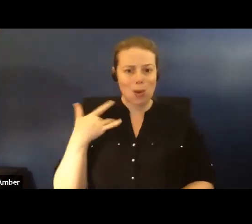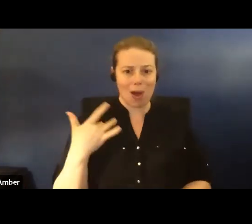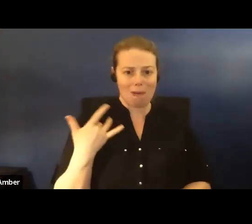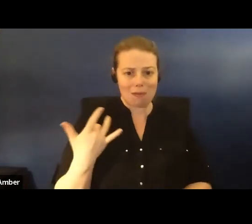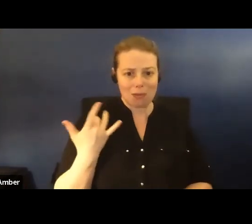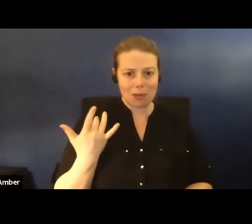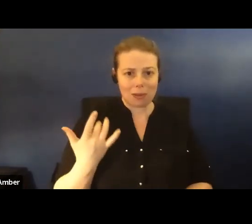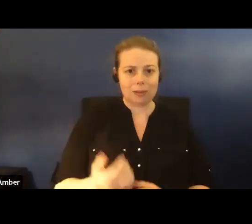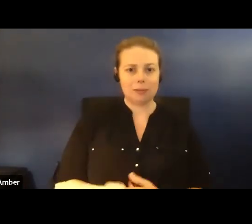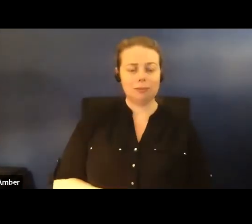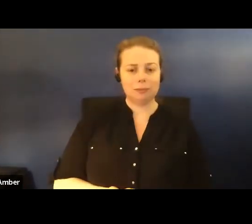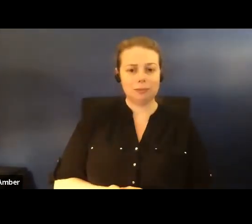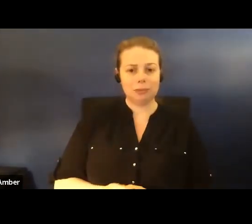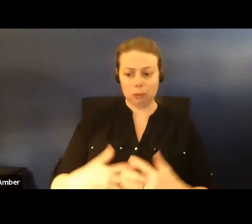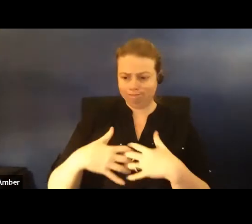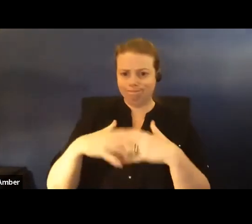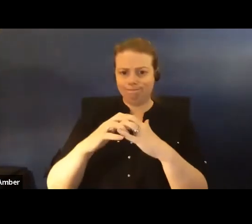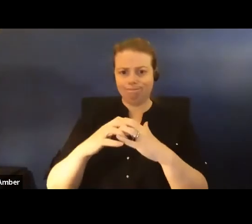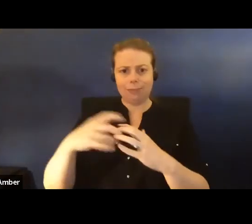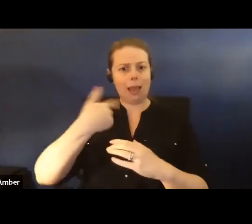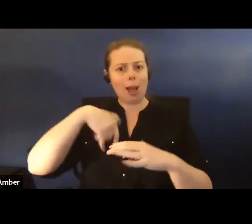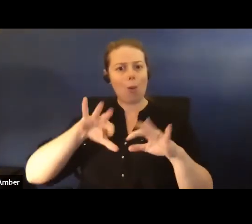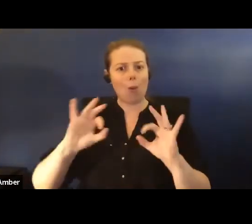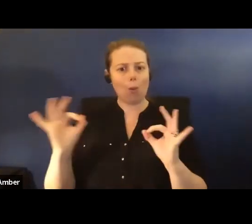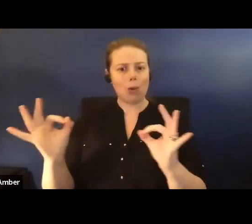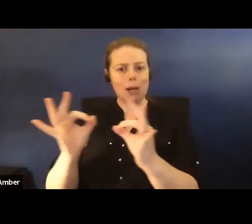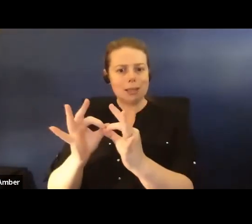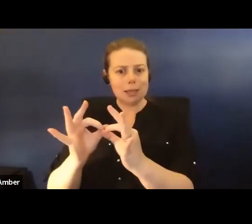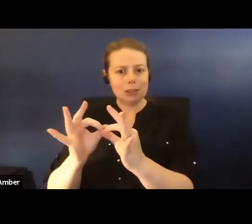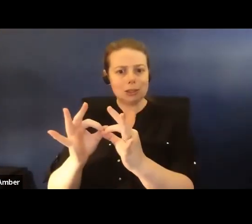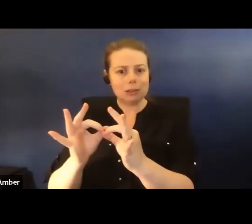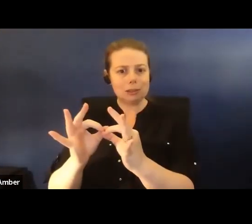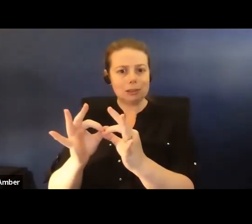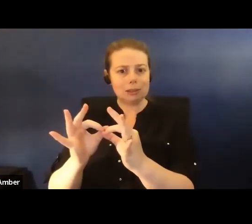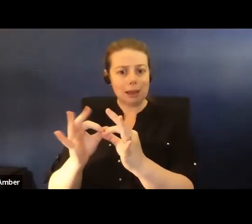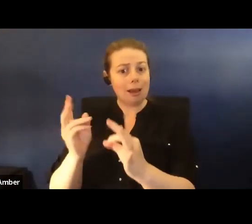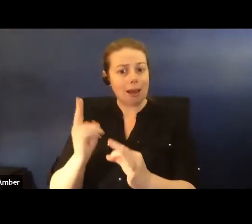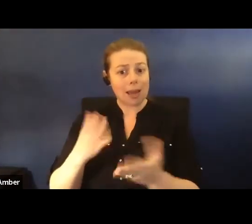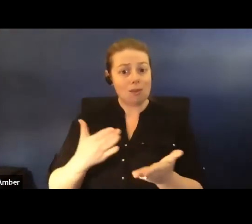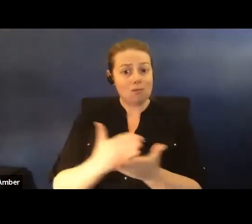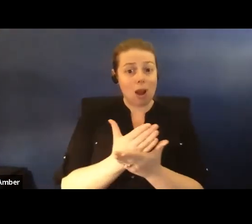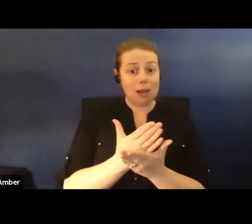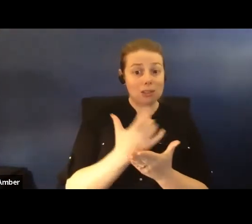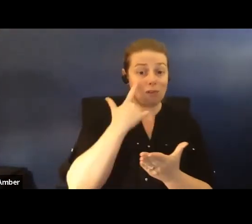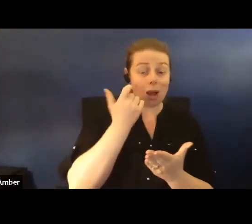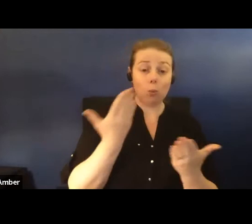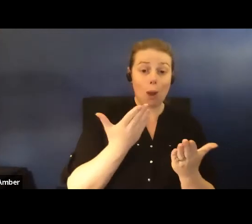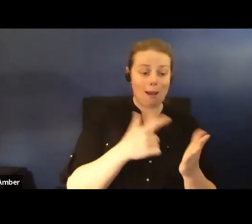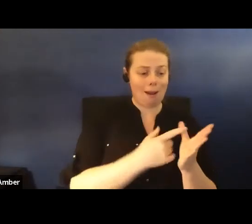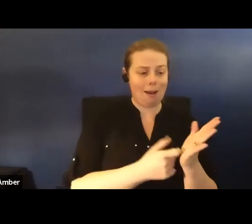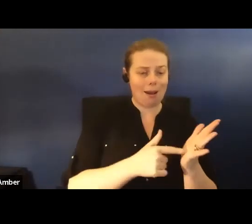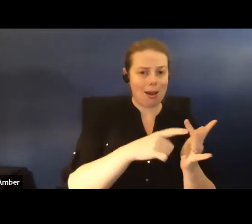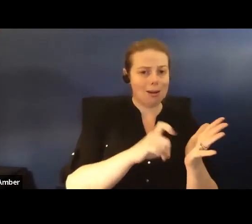form our own organisations, which are rights contained in CRPD Article 29, and